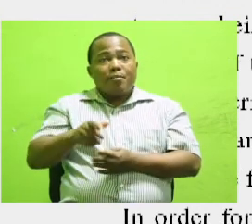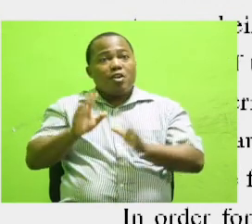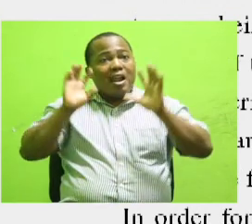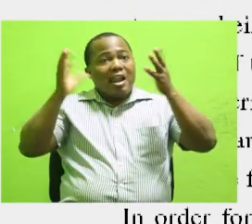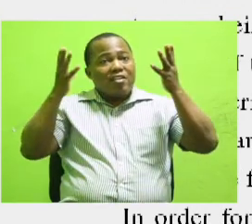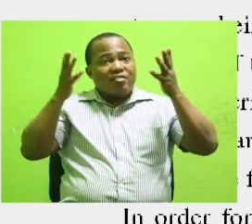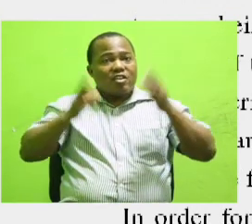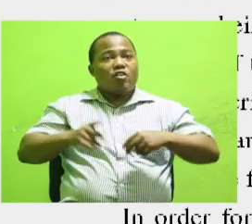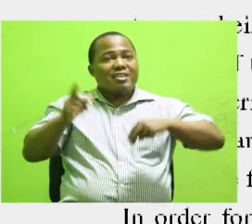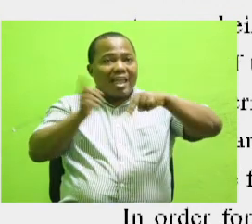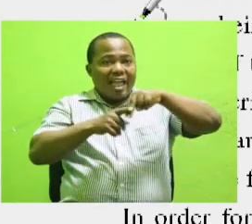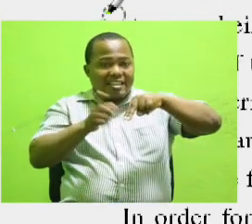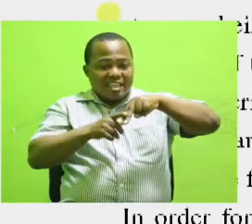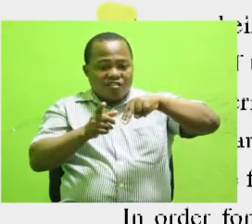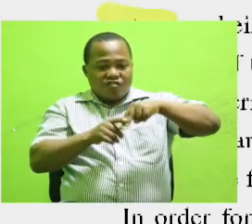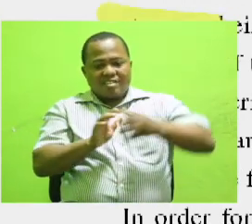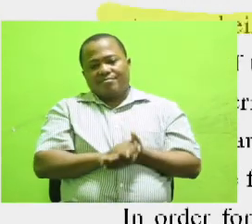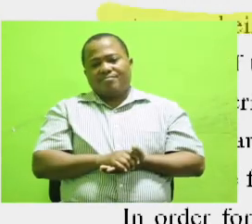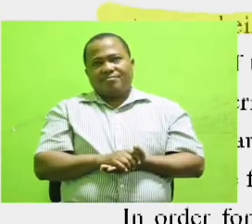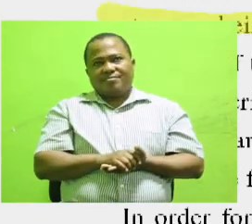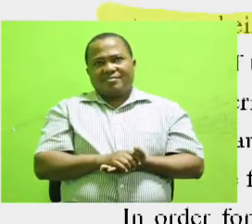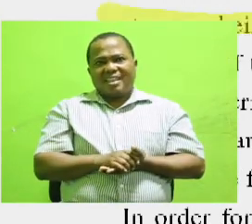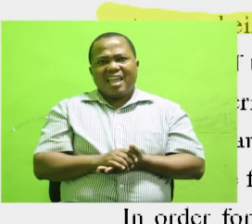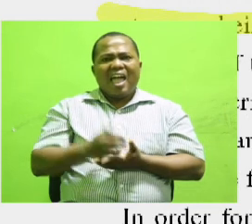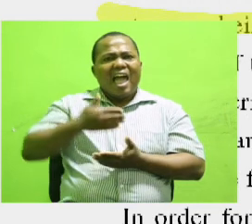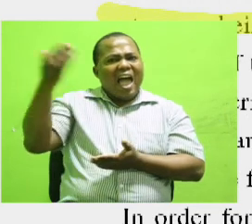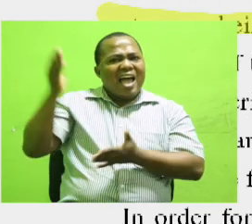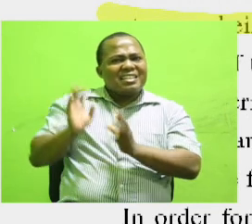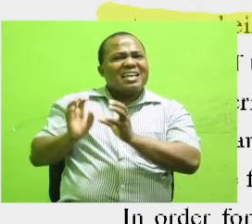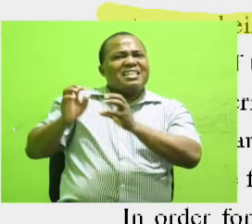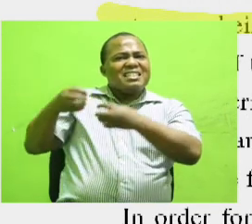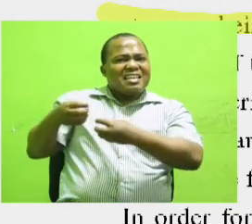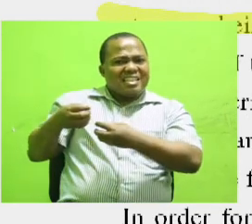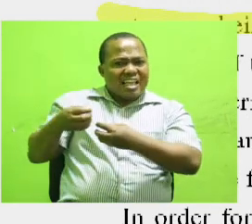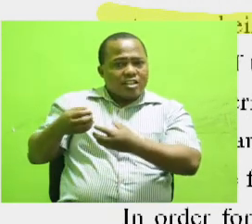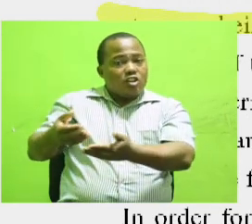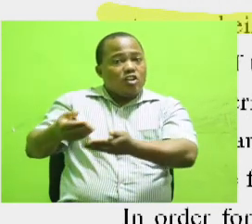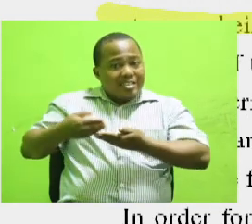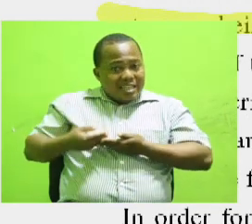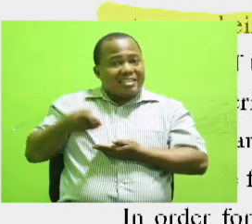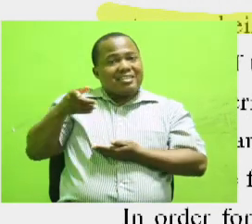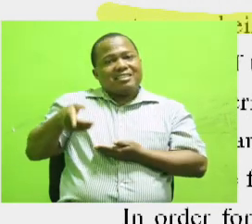centers, and instead other sectors are being taken into consideration.